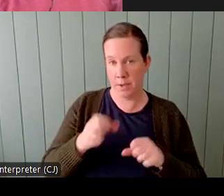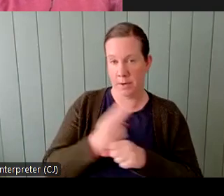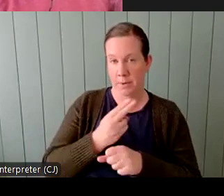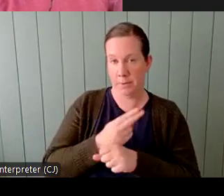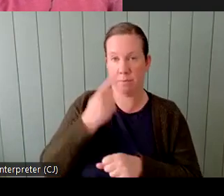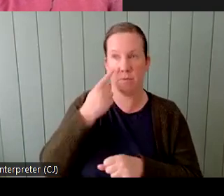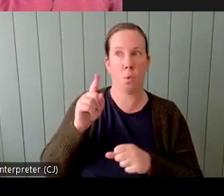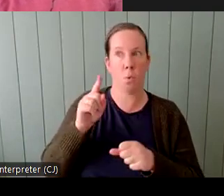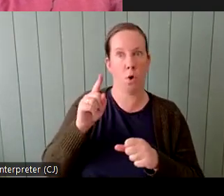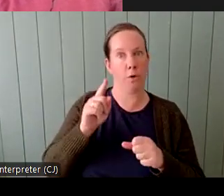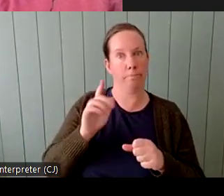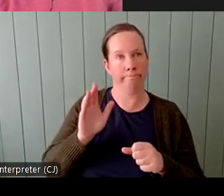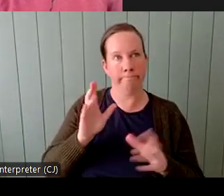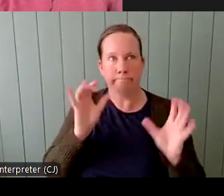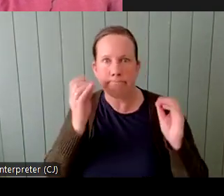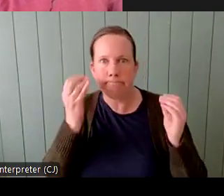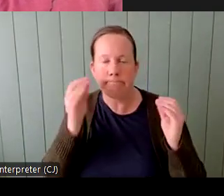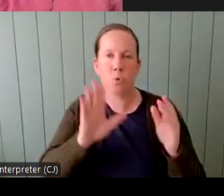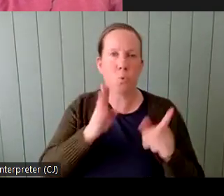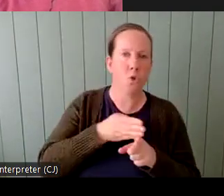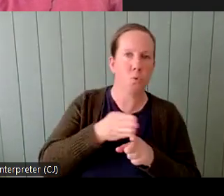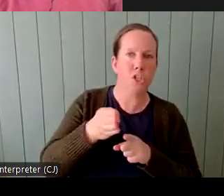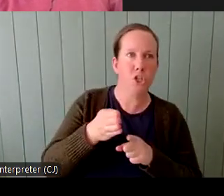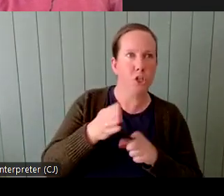your career exploration and development.